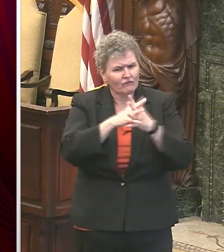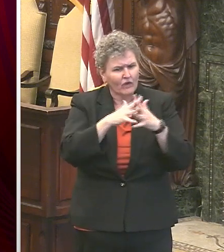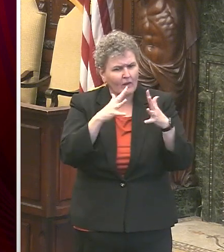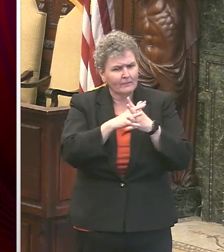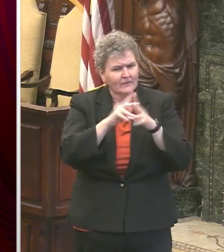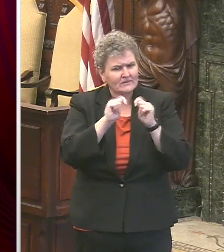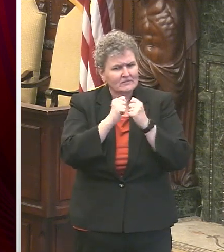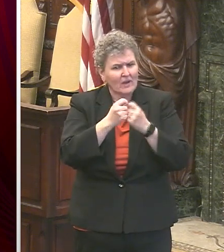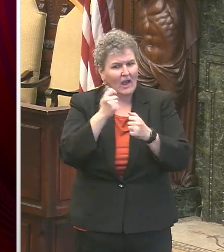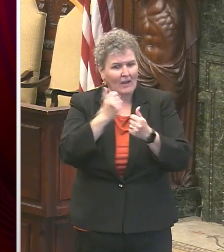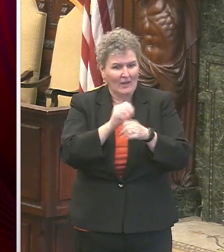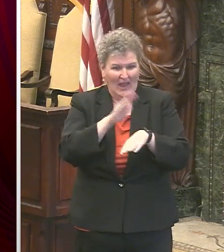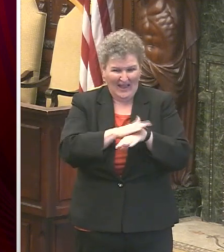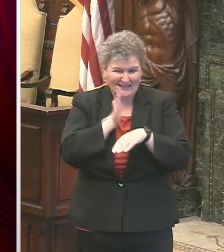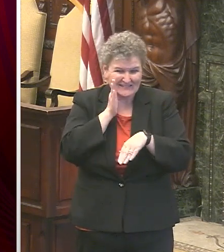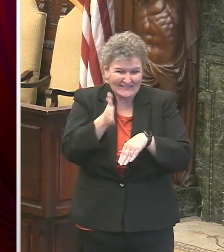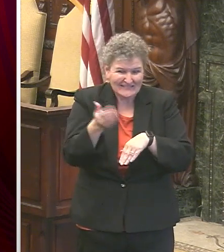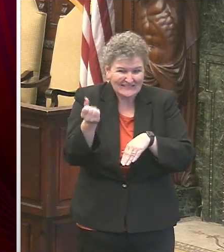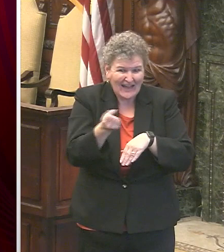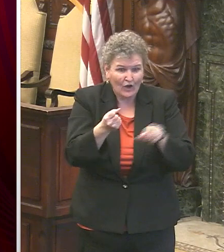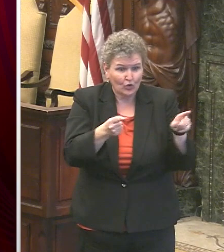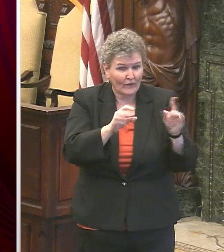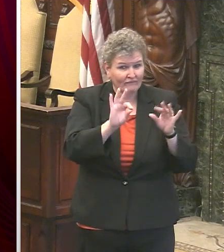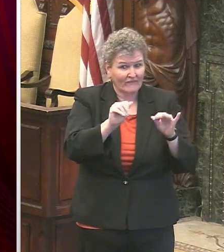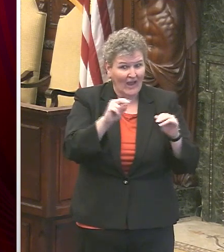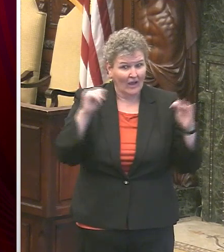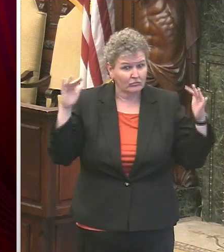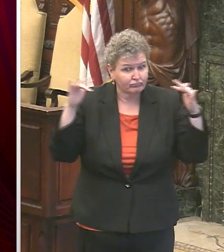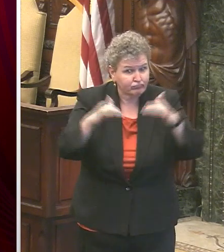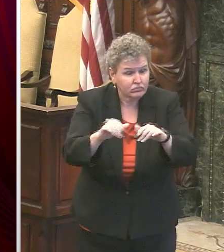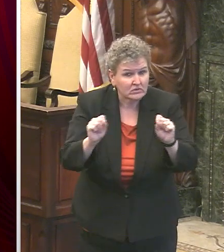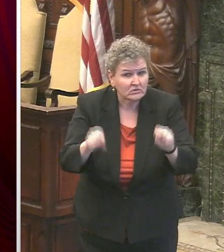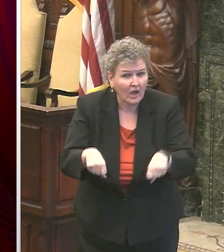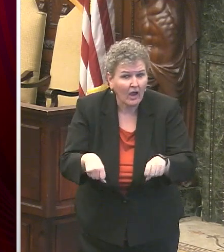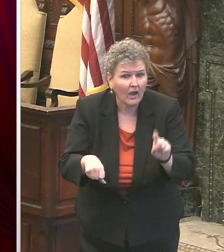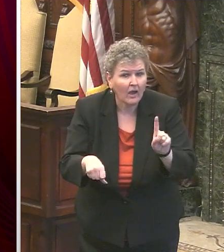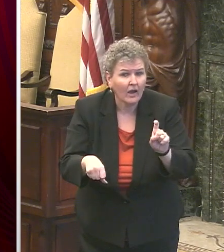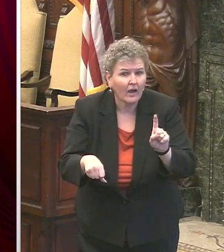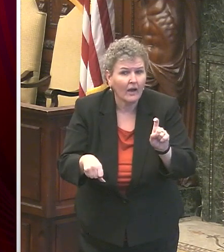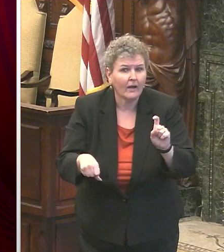Saturday. Would they have fans there? The